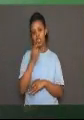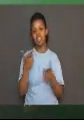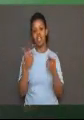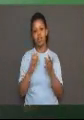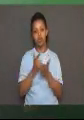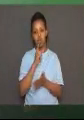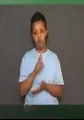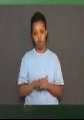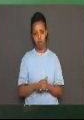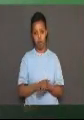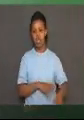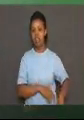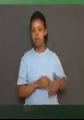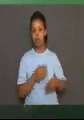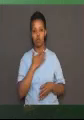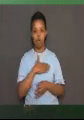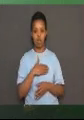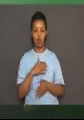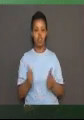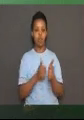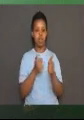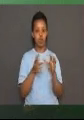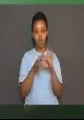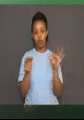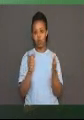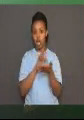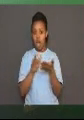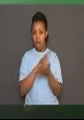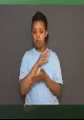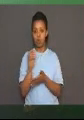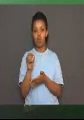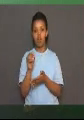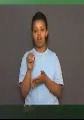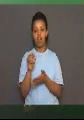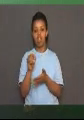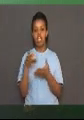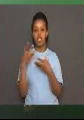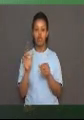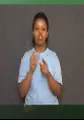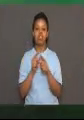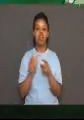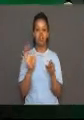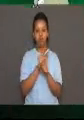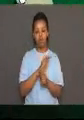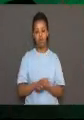Students, please read the following sentences and fill in the missing words.